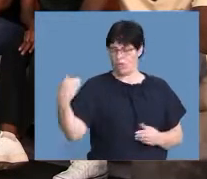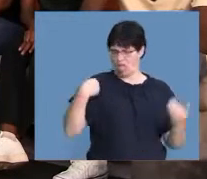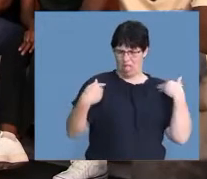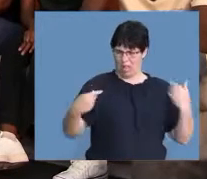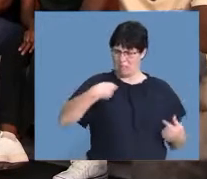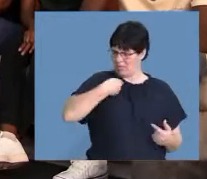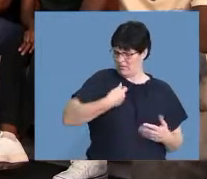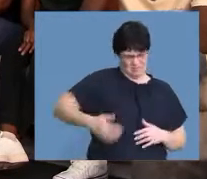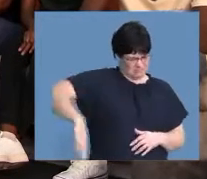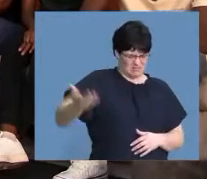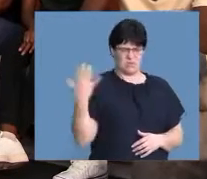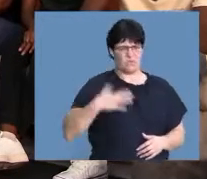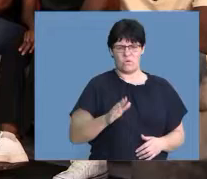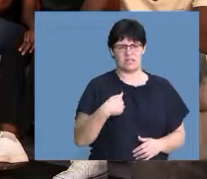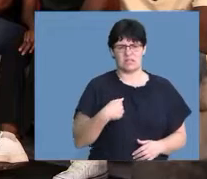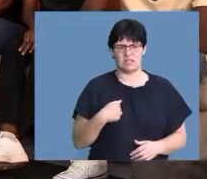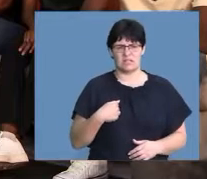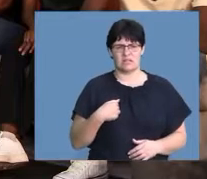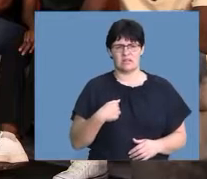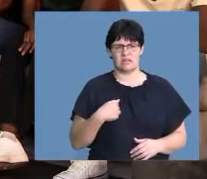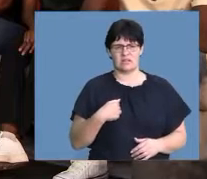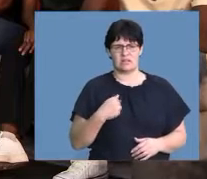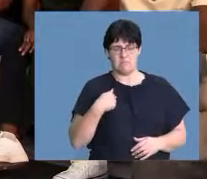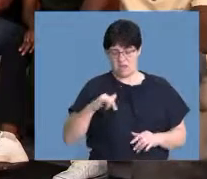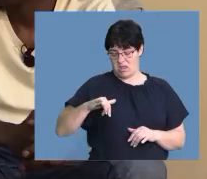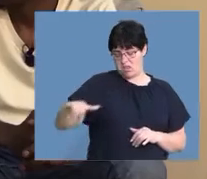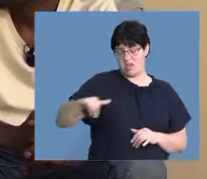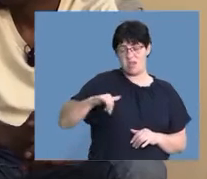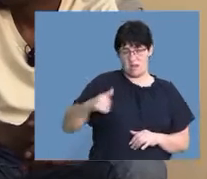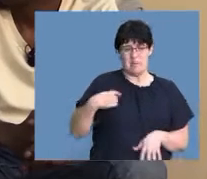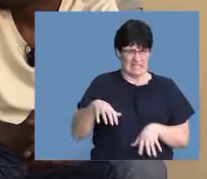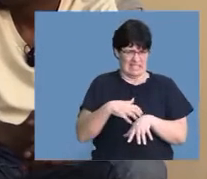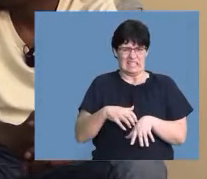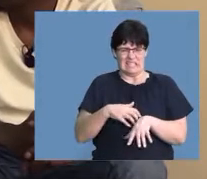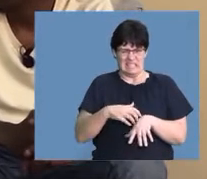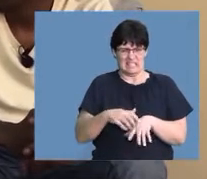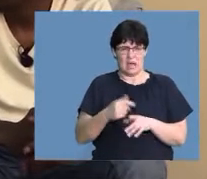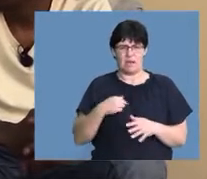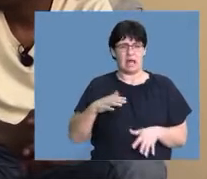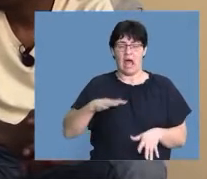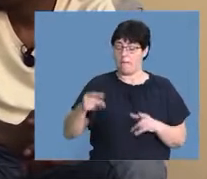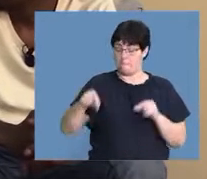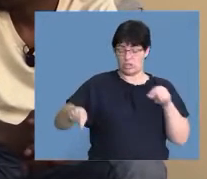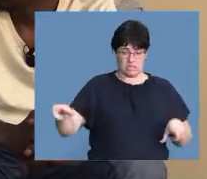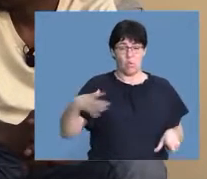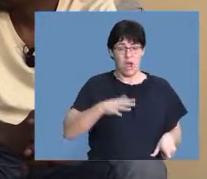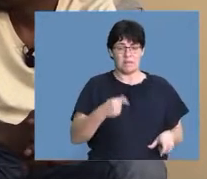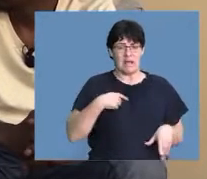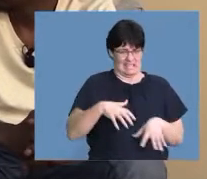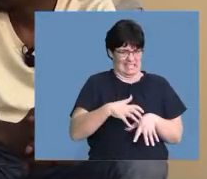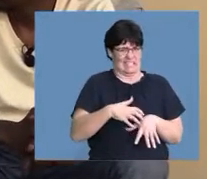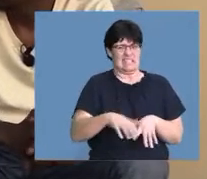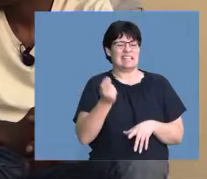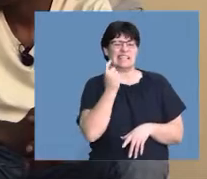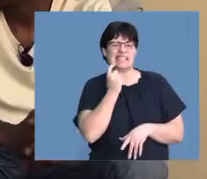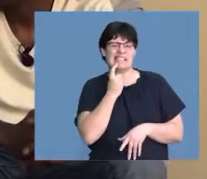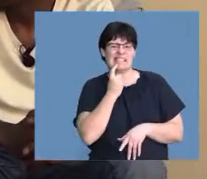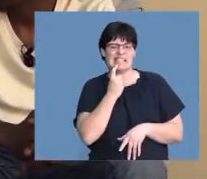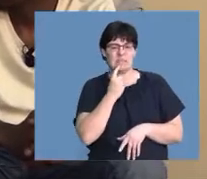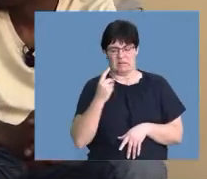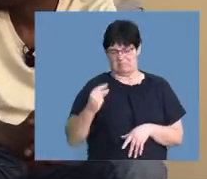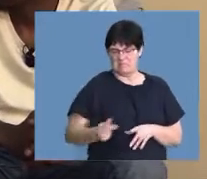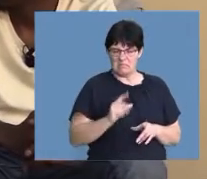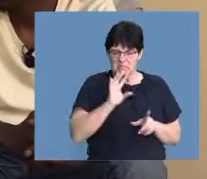me. I must say I'm on a par with you there. I get irritable. I don't know about the not wanting anybody around, but I get a little bit snappy